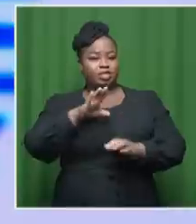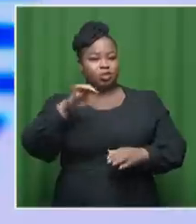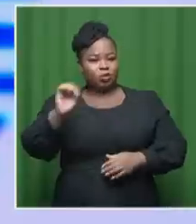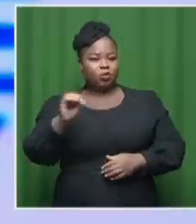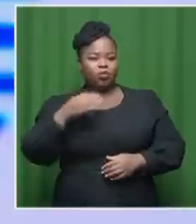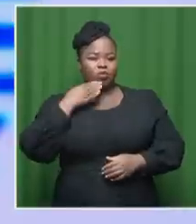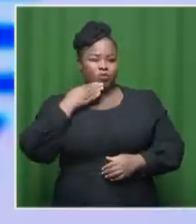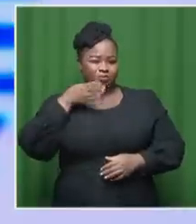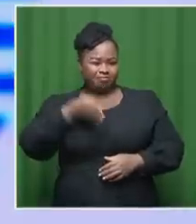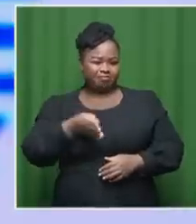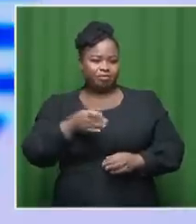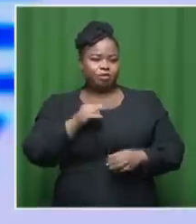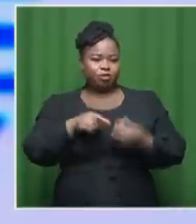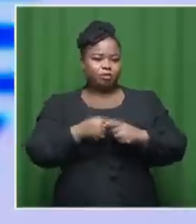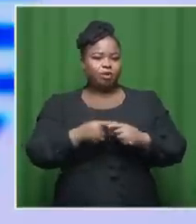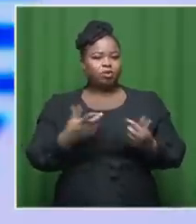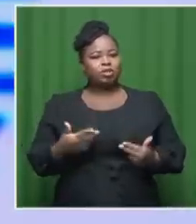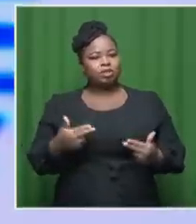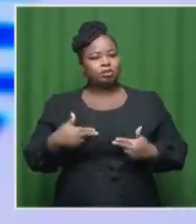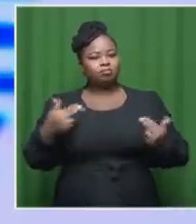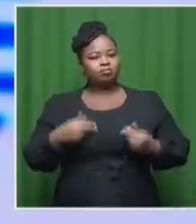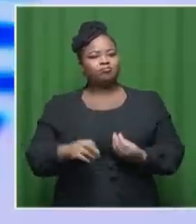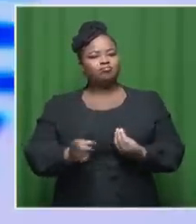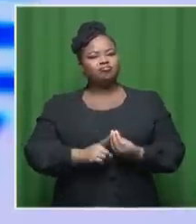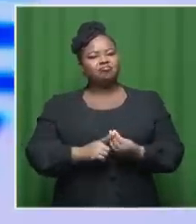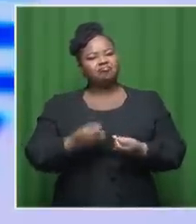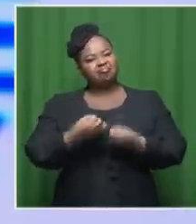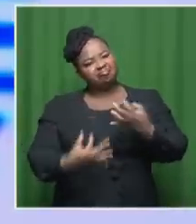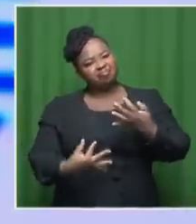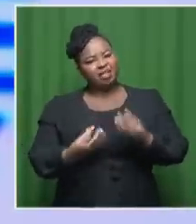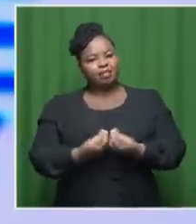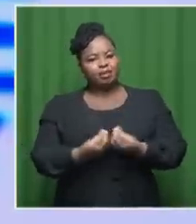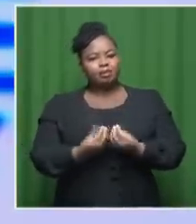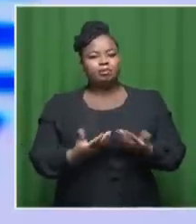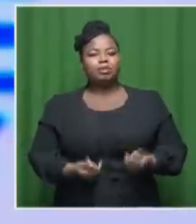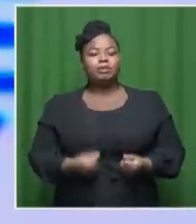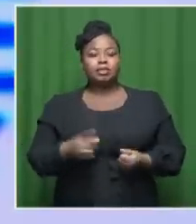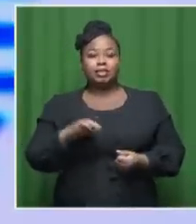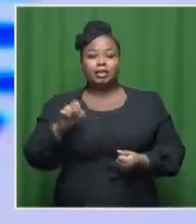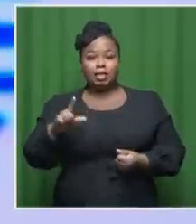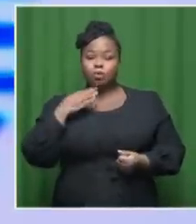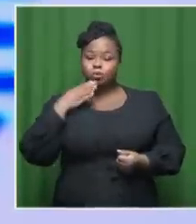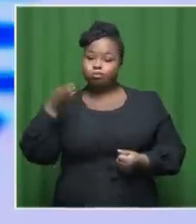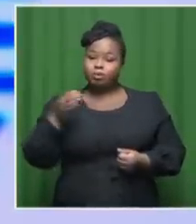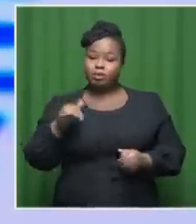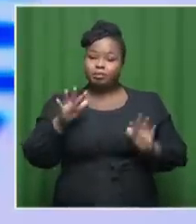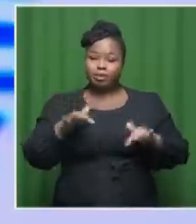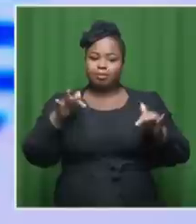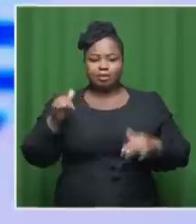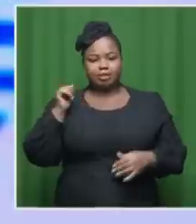speaking to us about the state-owned arms manufacturer Denel, who